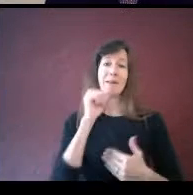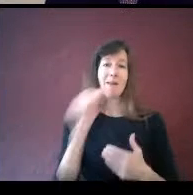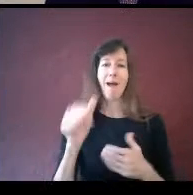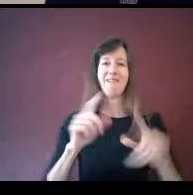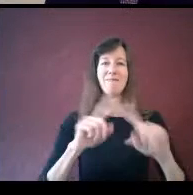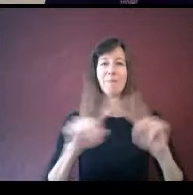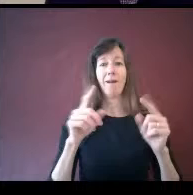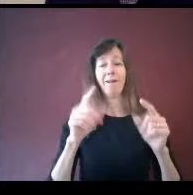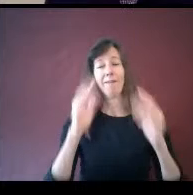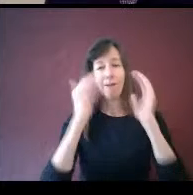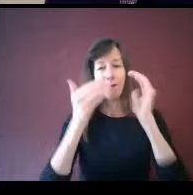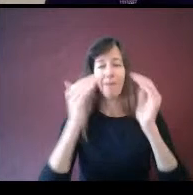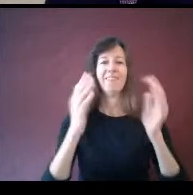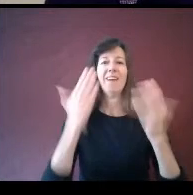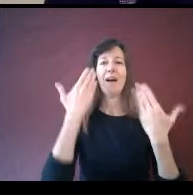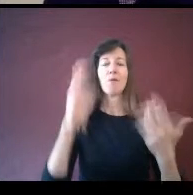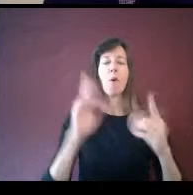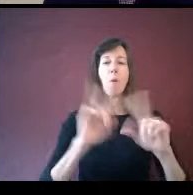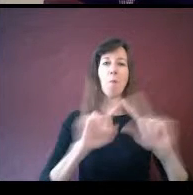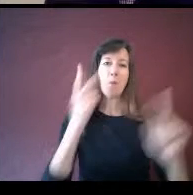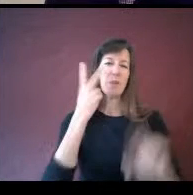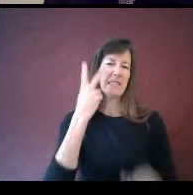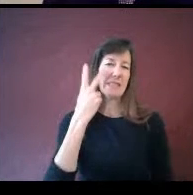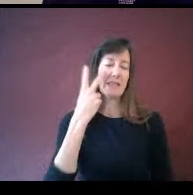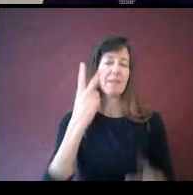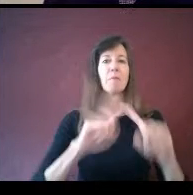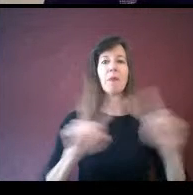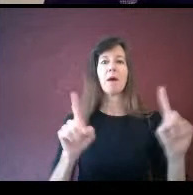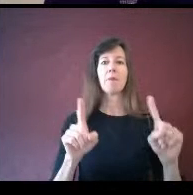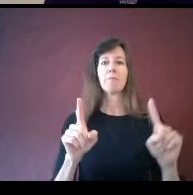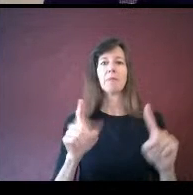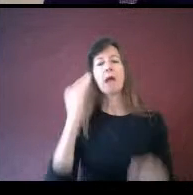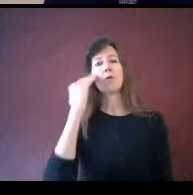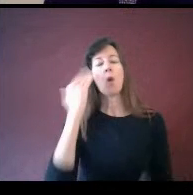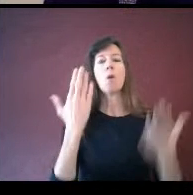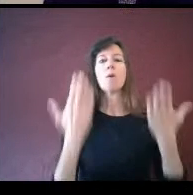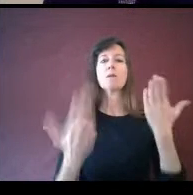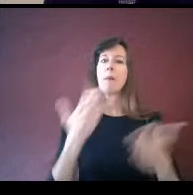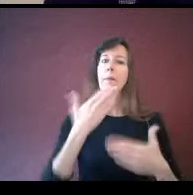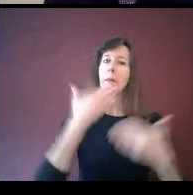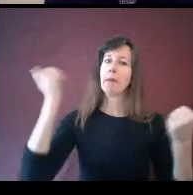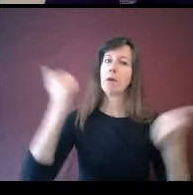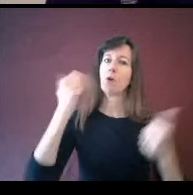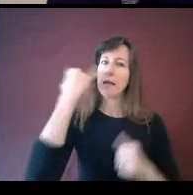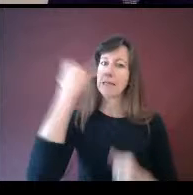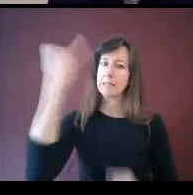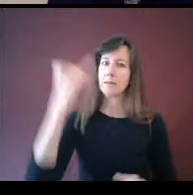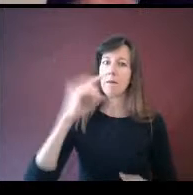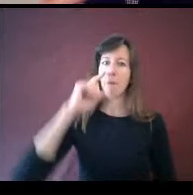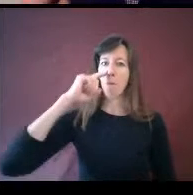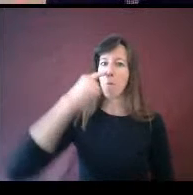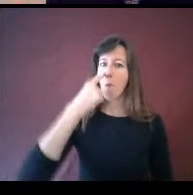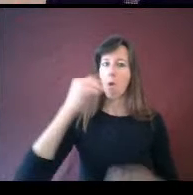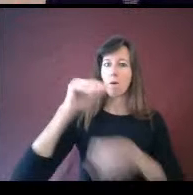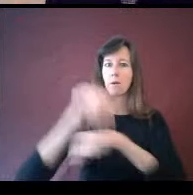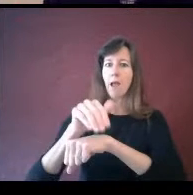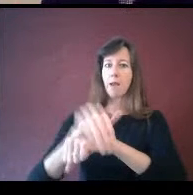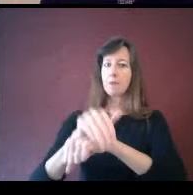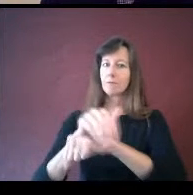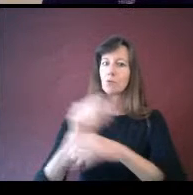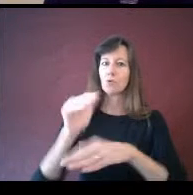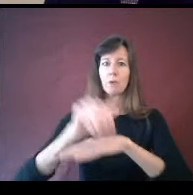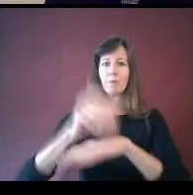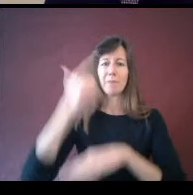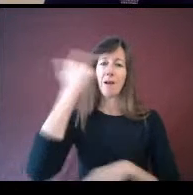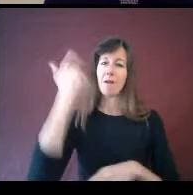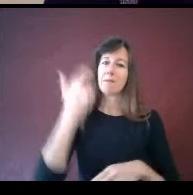Eve this year, knowing that we have a light at the end of the tunnel on the other side of this. Moving on to